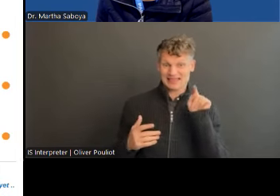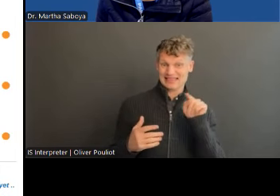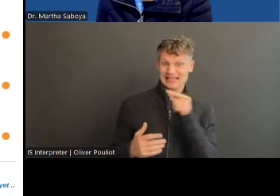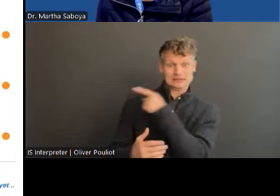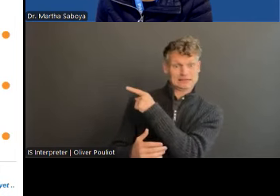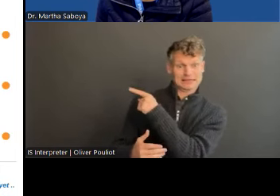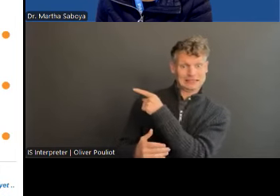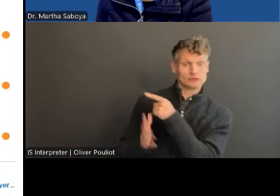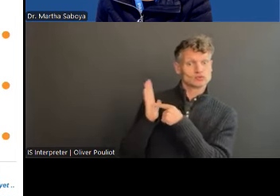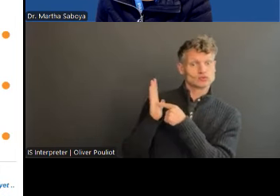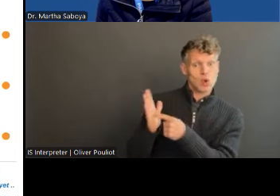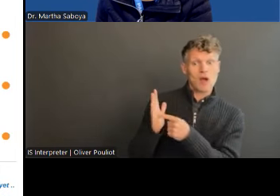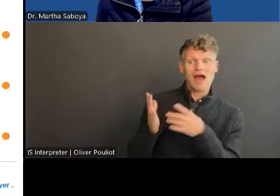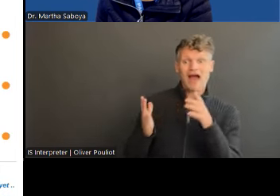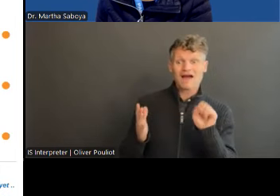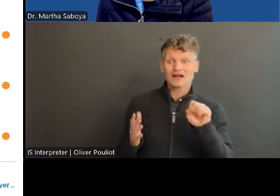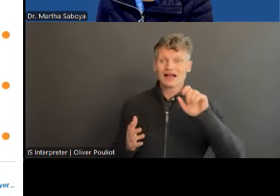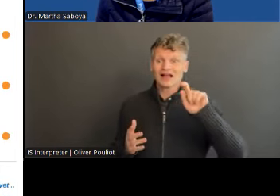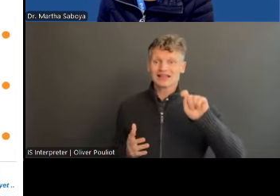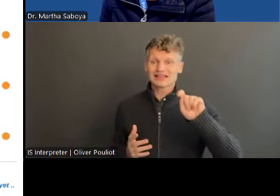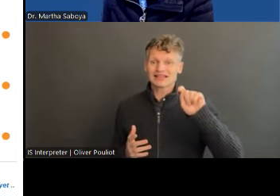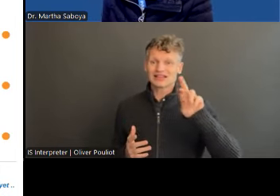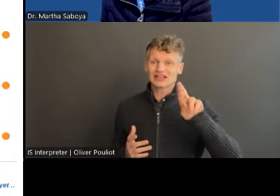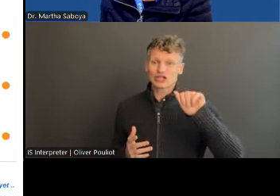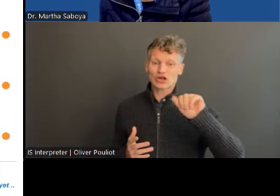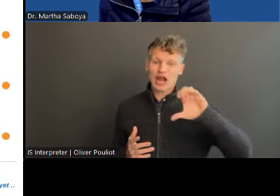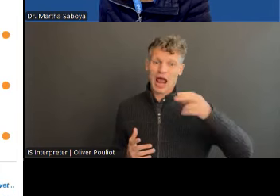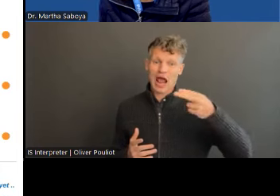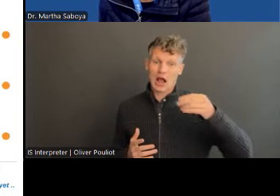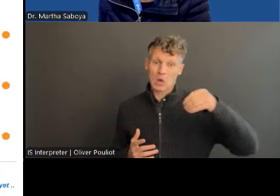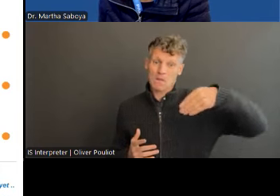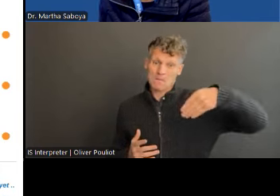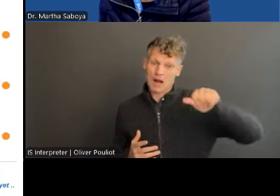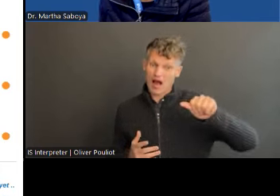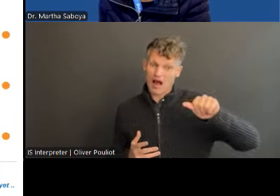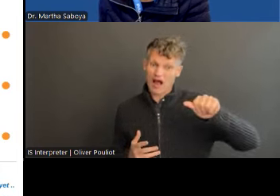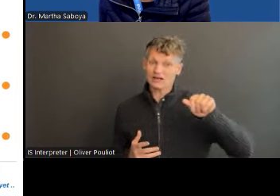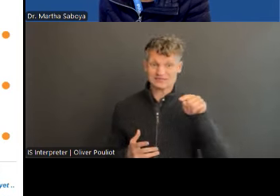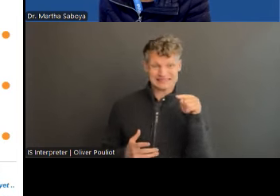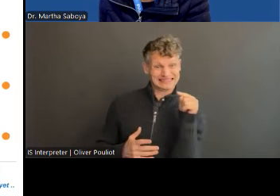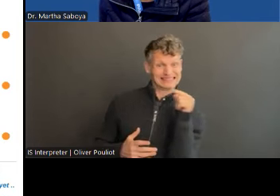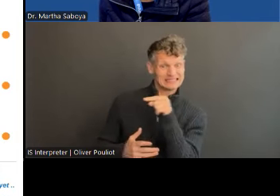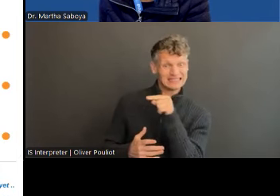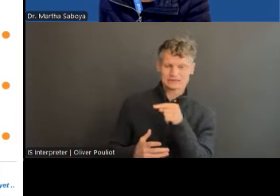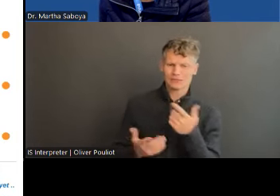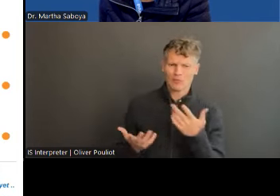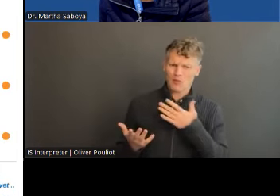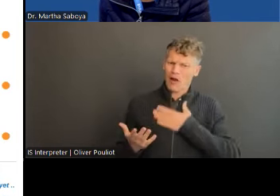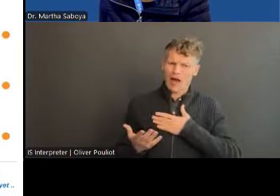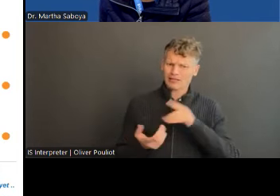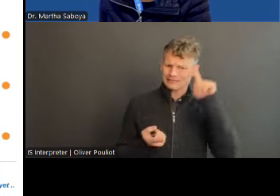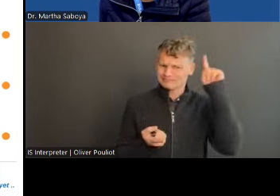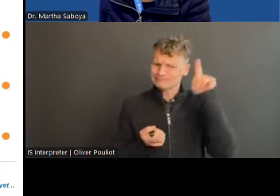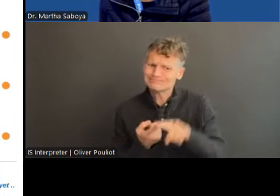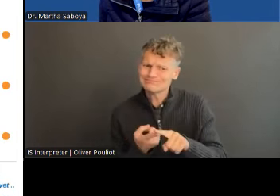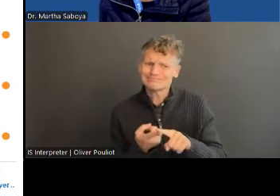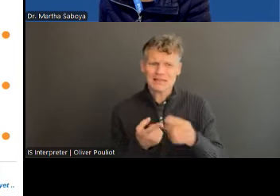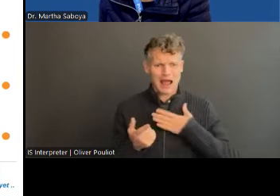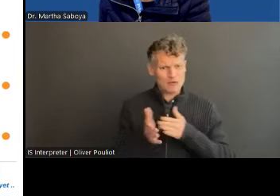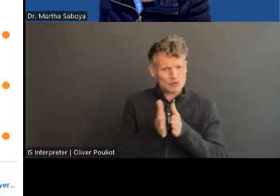have trachoma, an elected tropical disease that has been included in the elimination initiative with the elimination